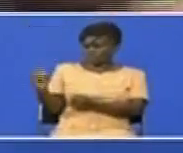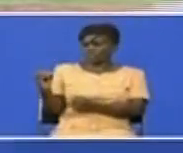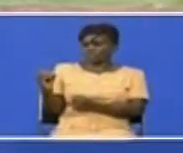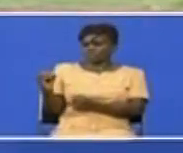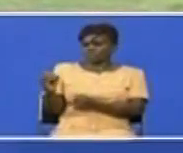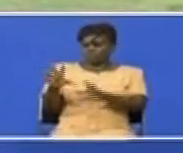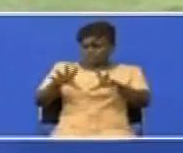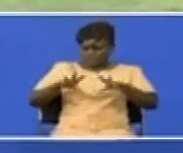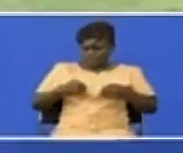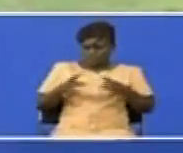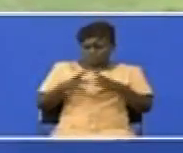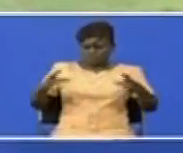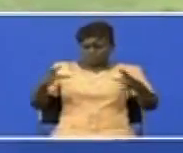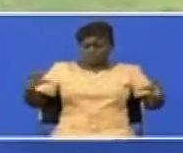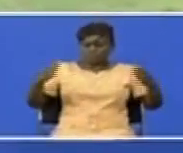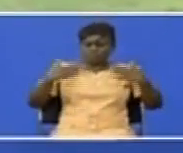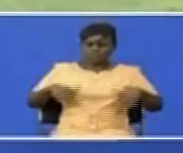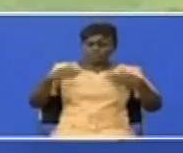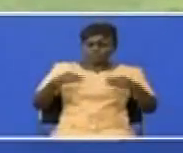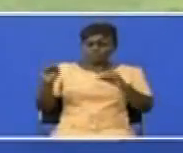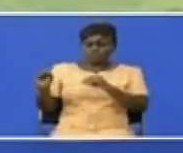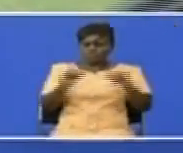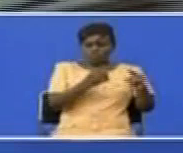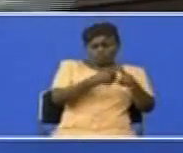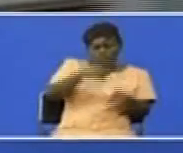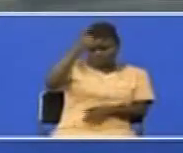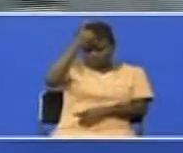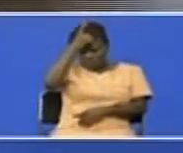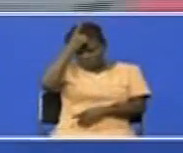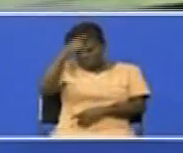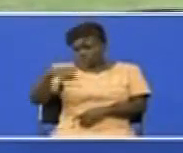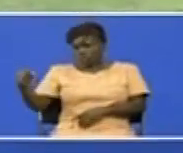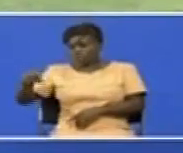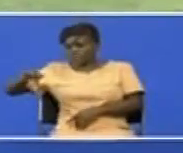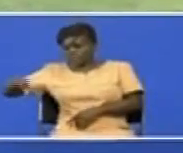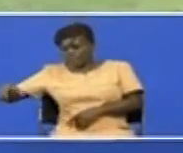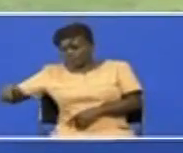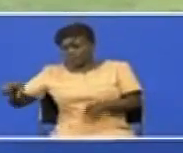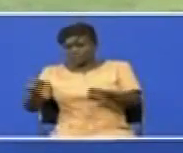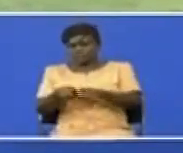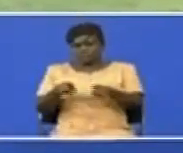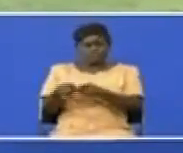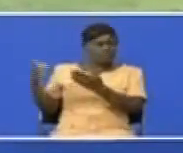to accommodate the increasing number of people moving from rural centers to urban areas such